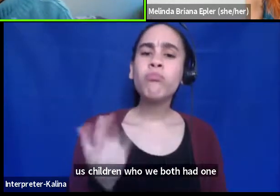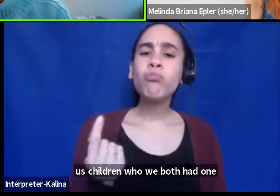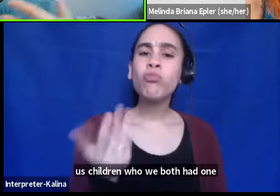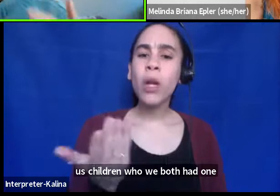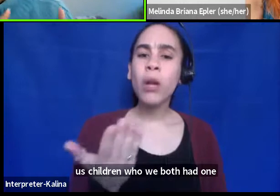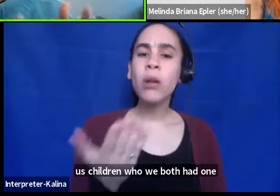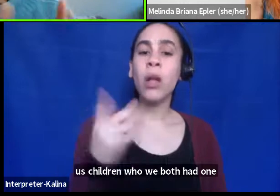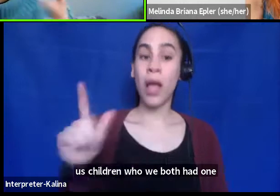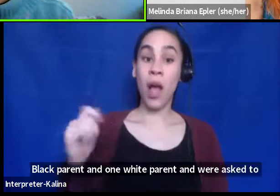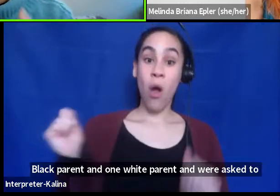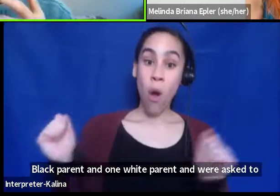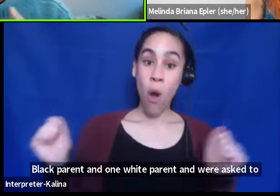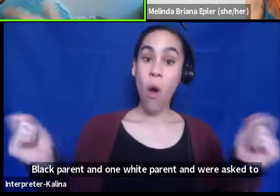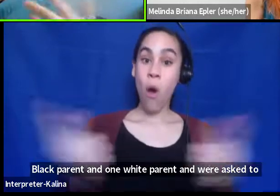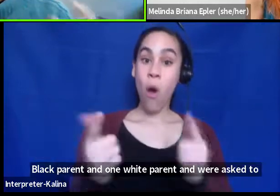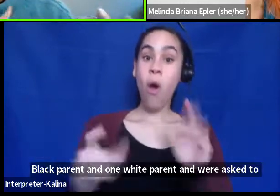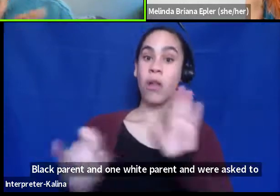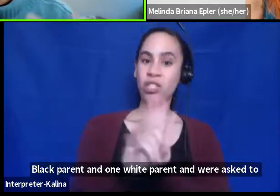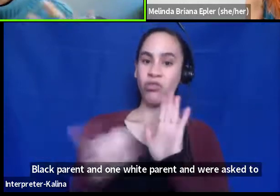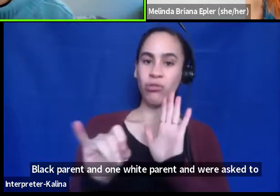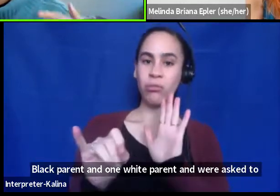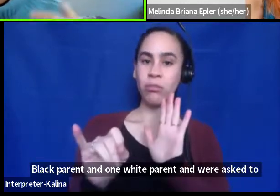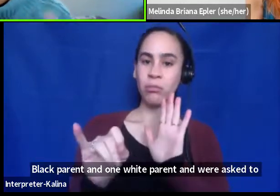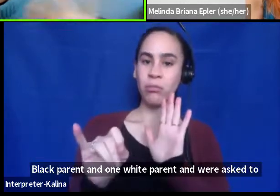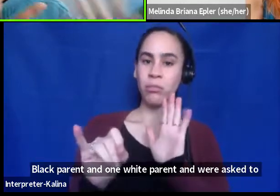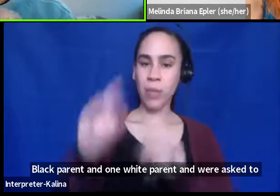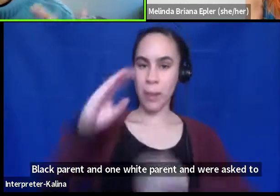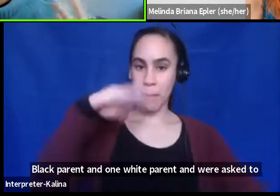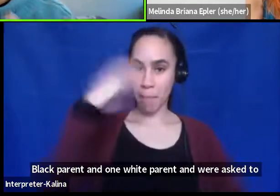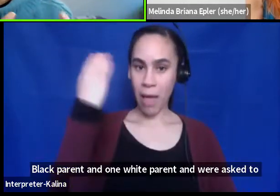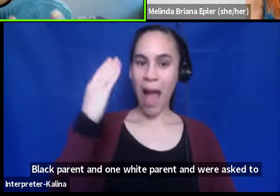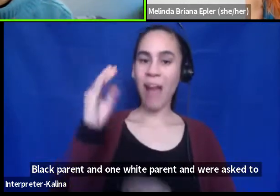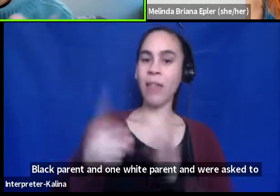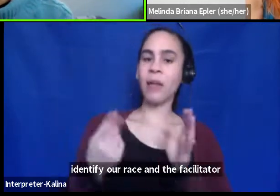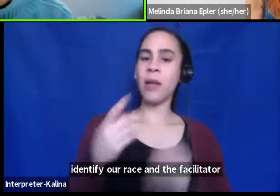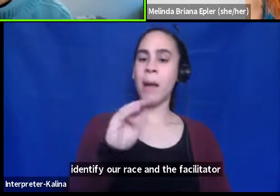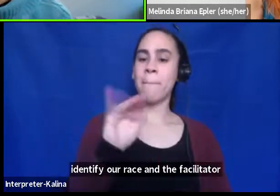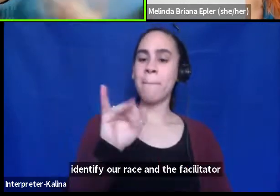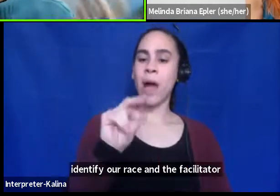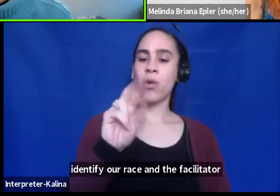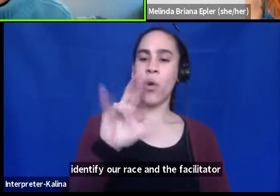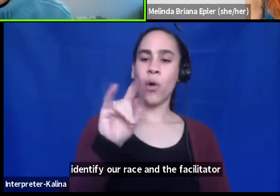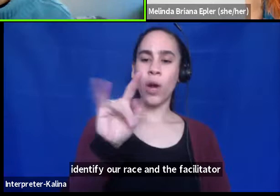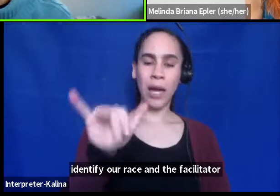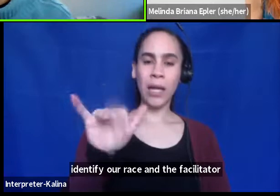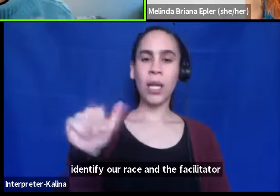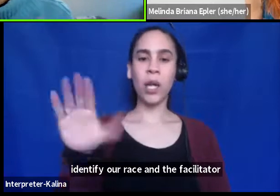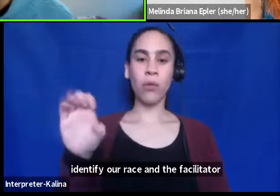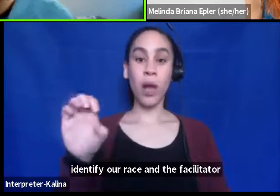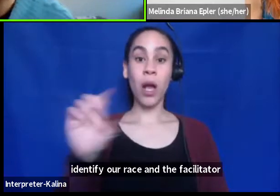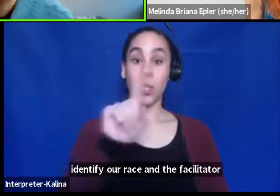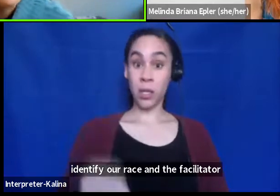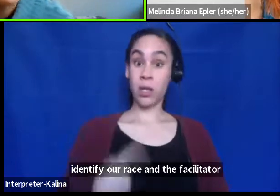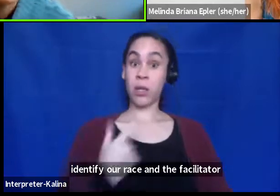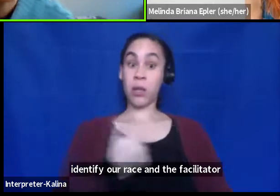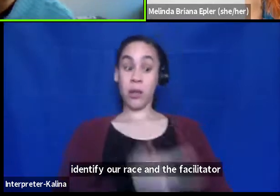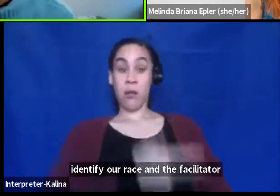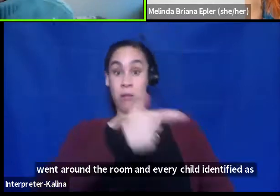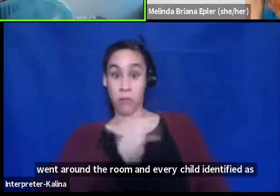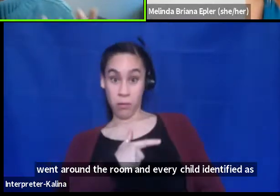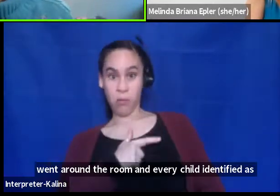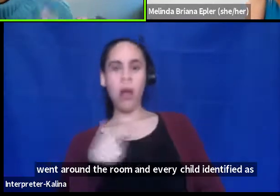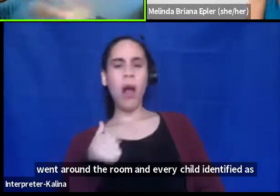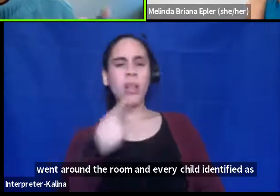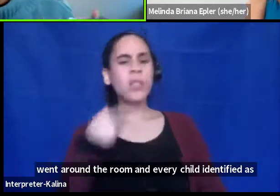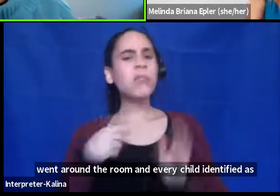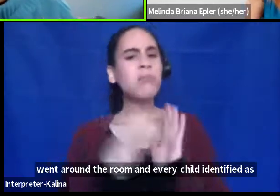every child identified as Black. They all identified as their minority race. And when the facilitator got to me, I said, "Oh, I'm biracial." And she said, "No, but what are you really?"